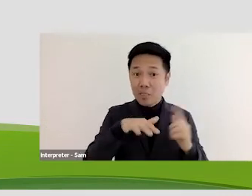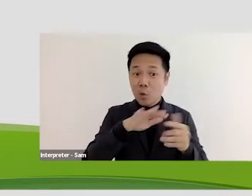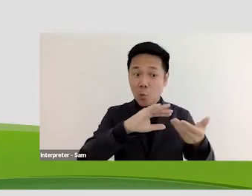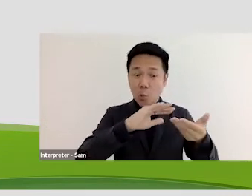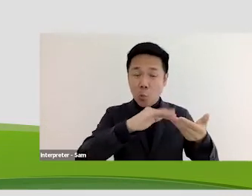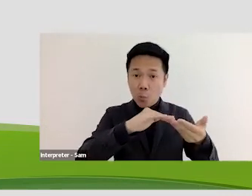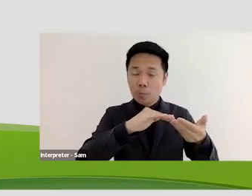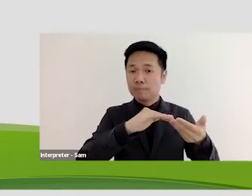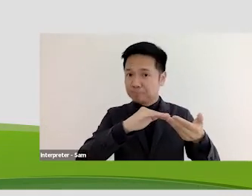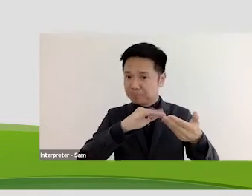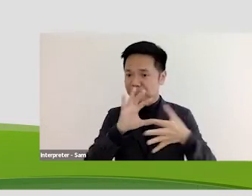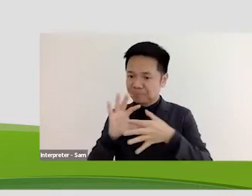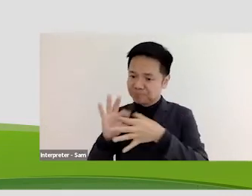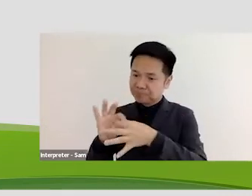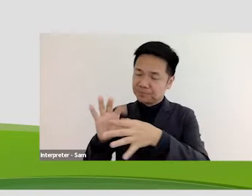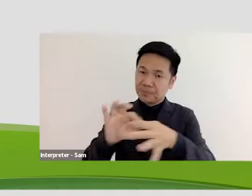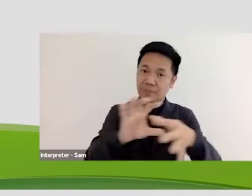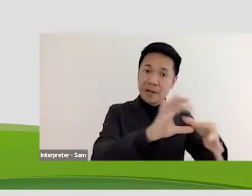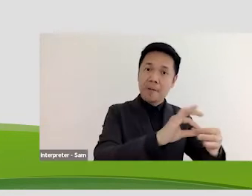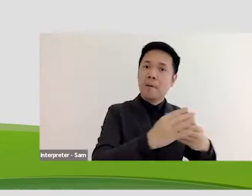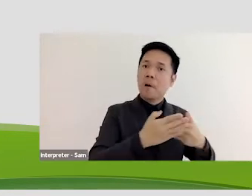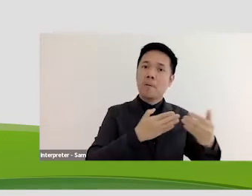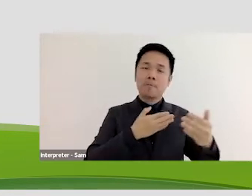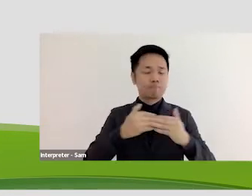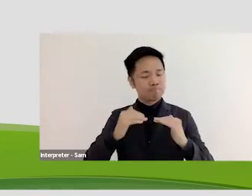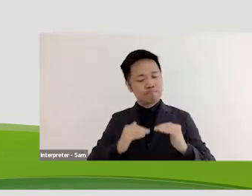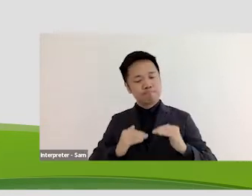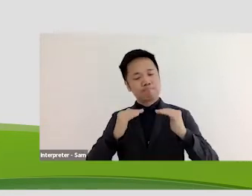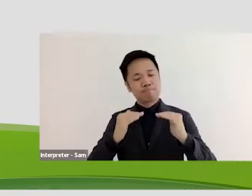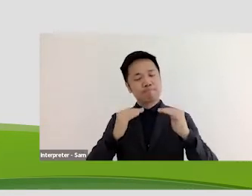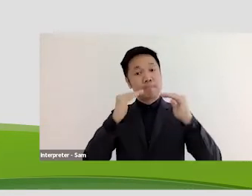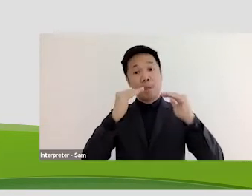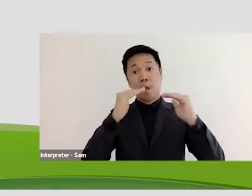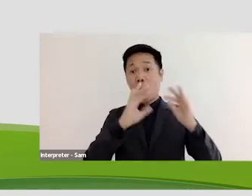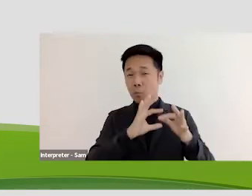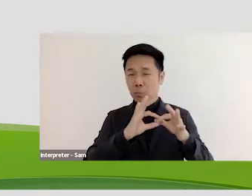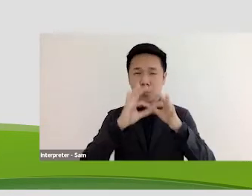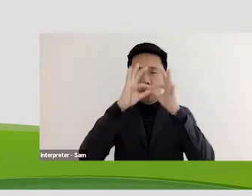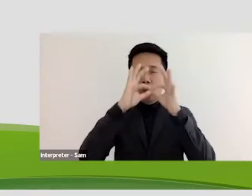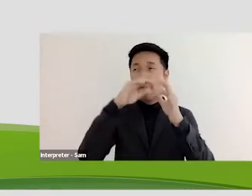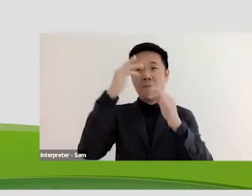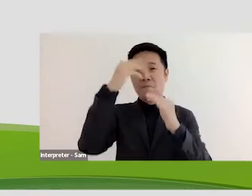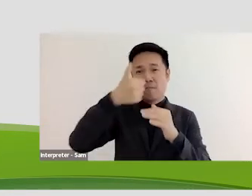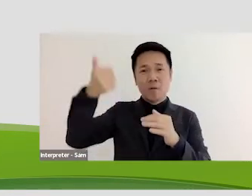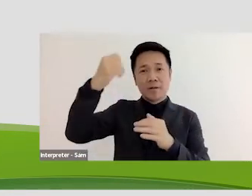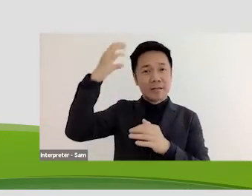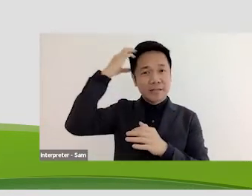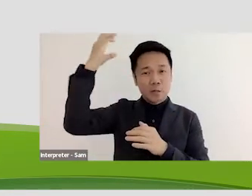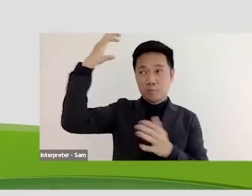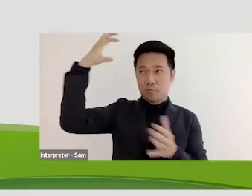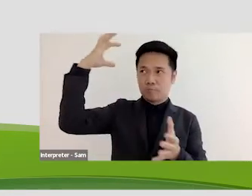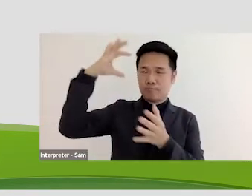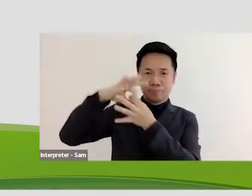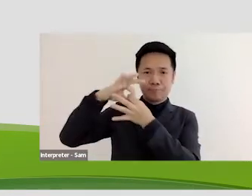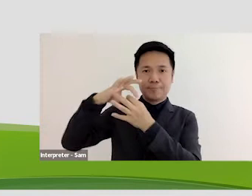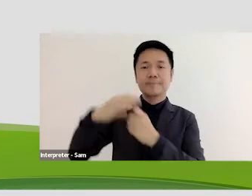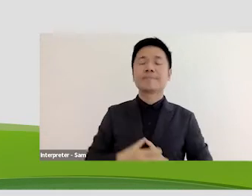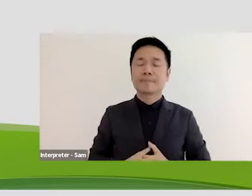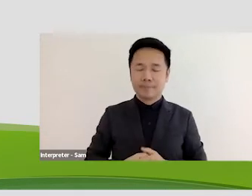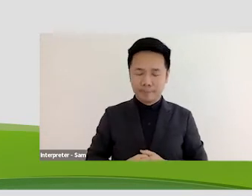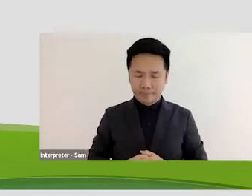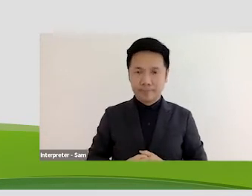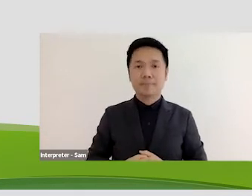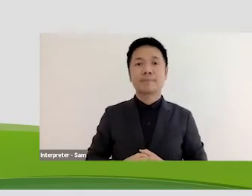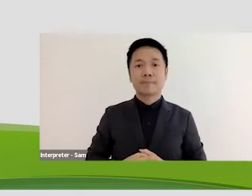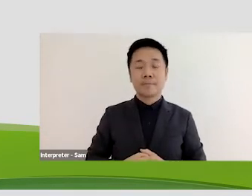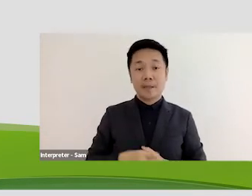at the grassroots and community level, to work with states in policy design and monitoring. To strengthen the